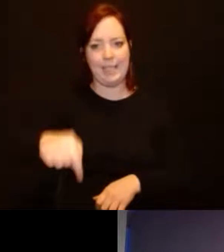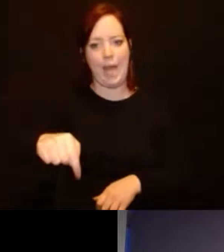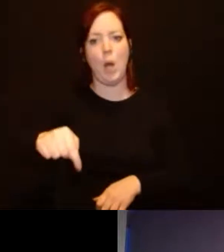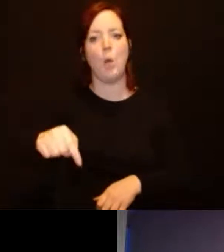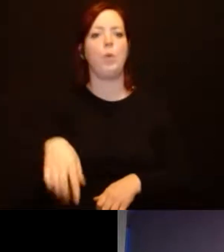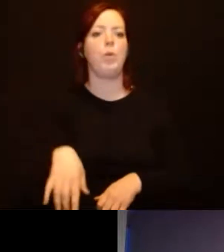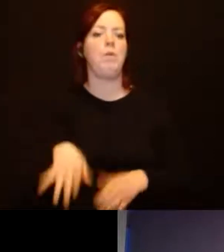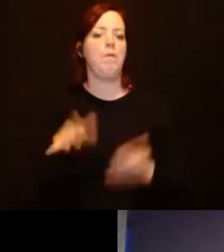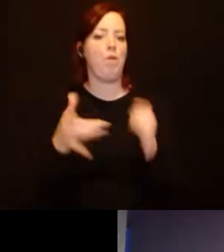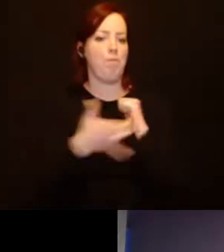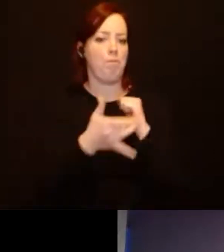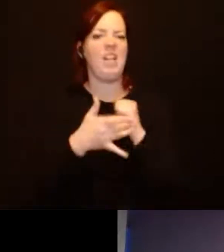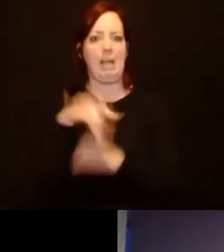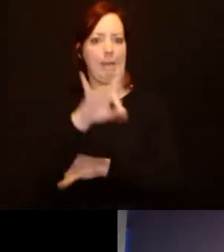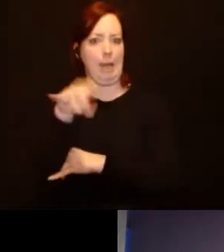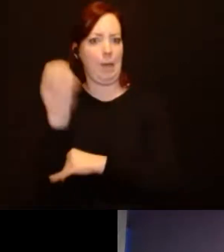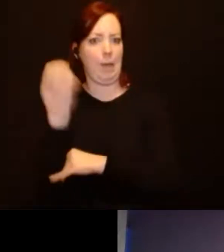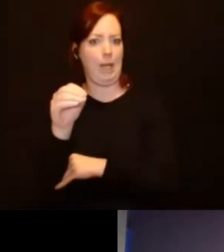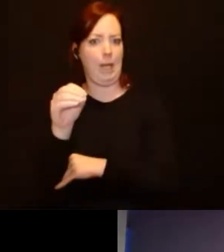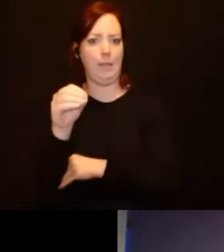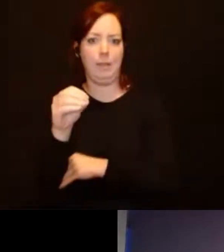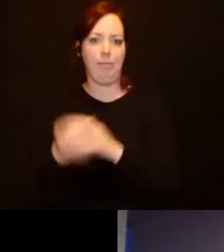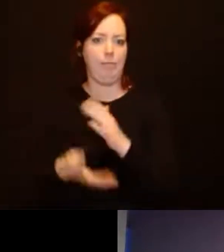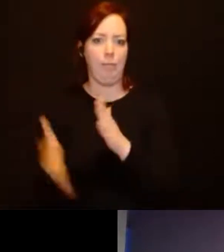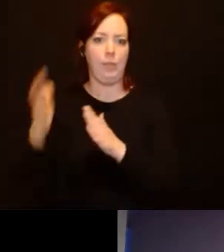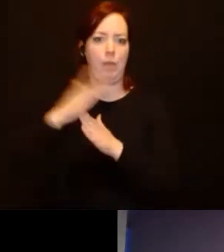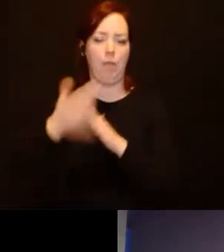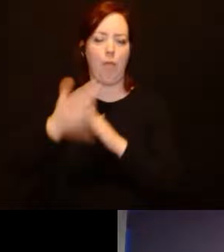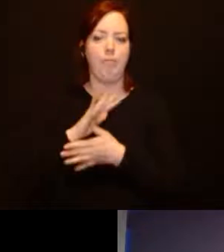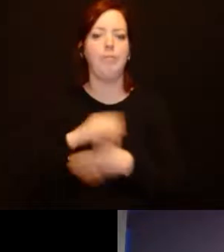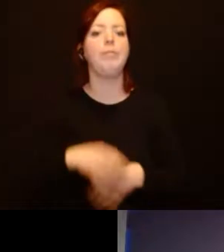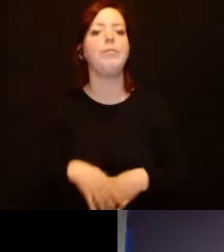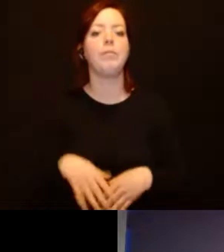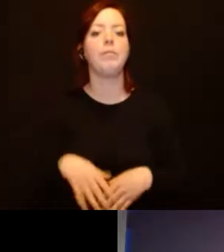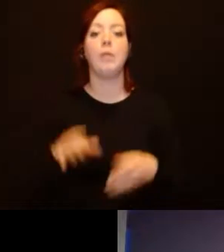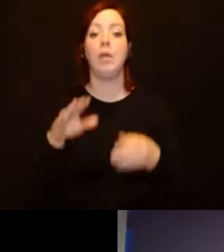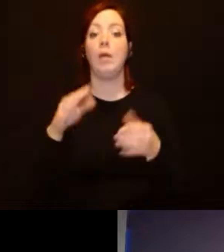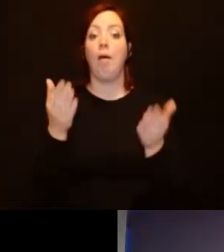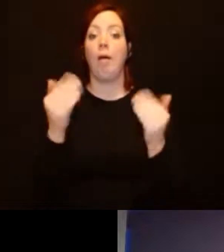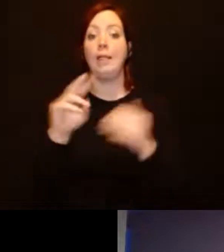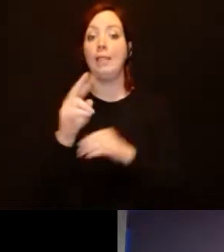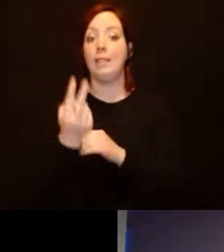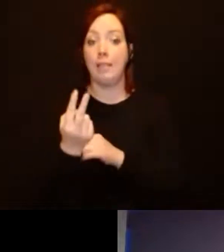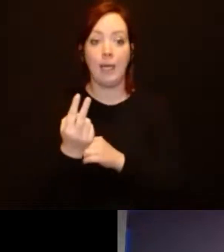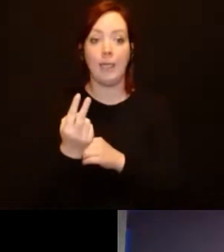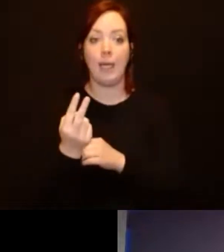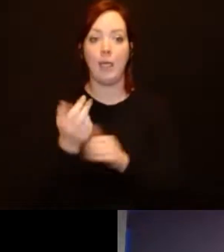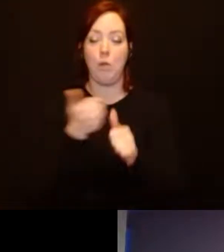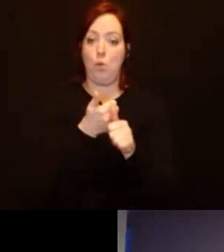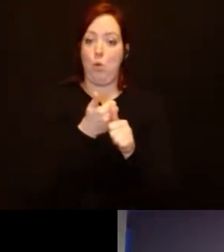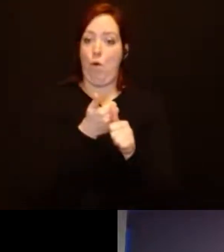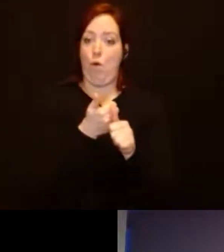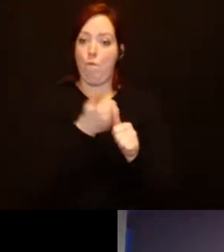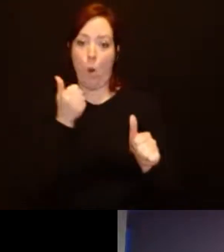highest. Number 2 is move away from the source of sound, 77%